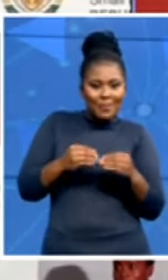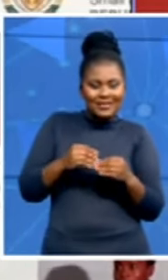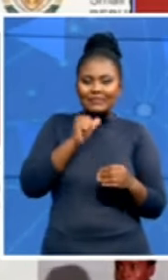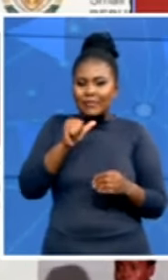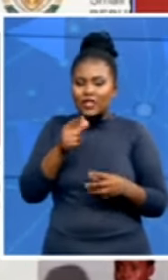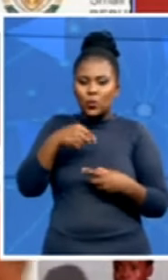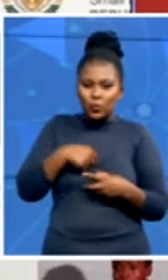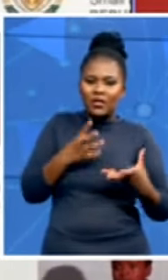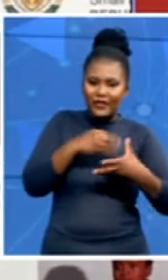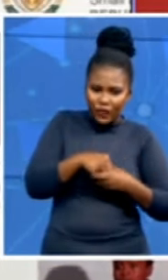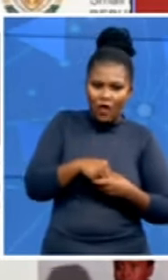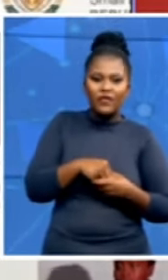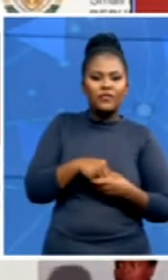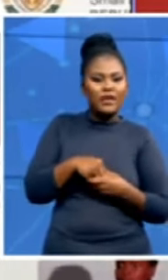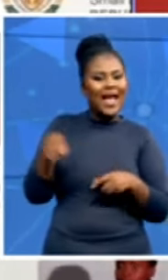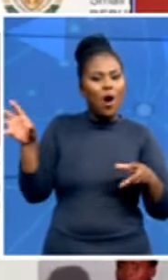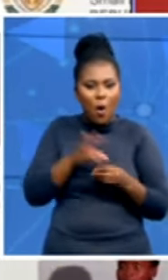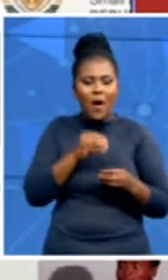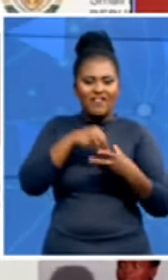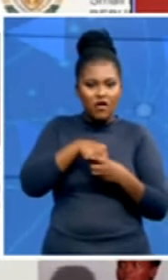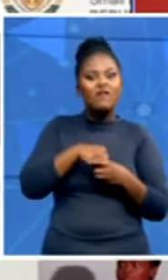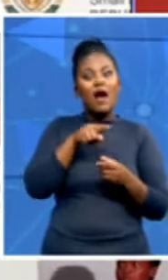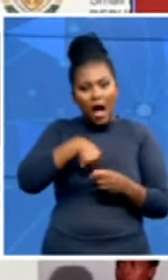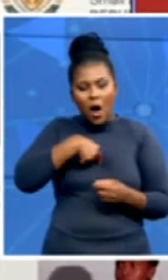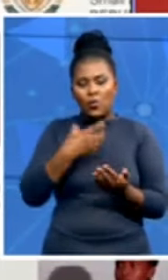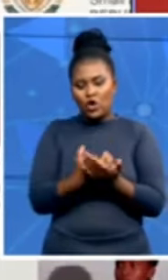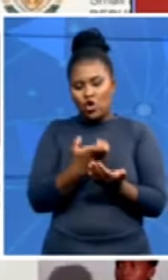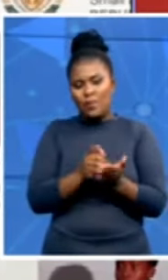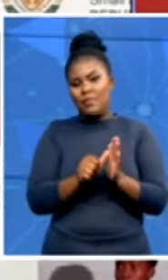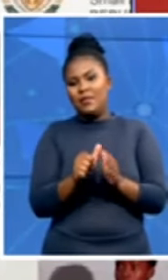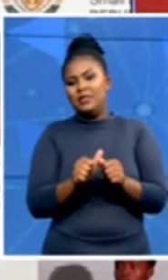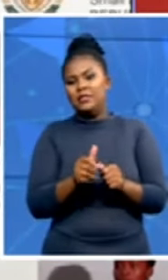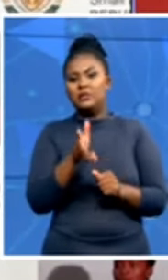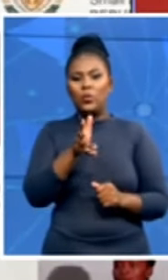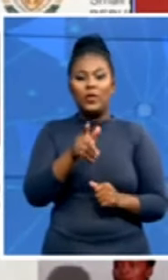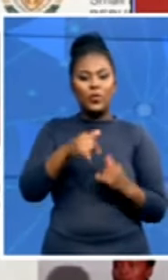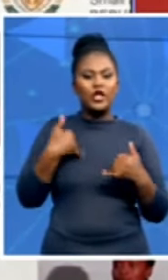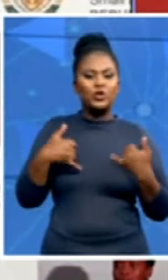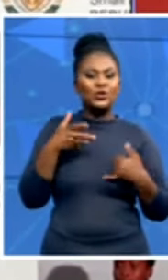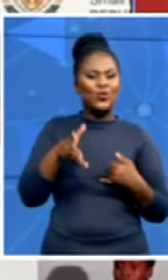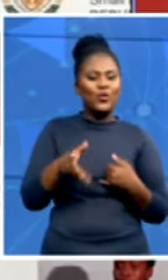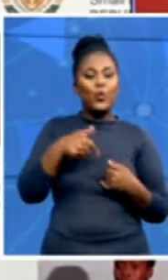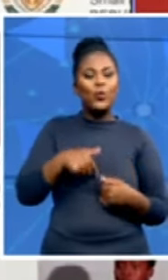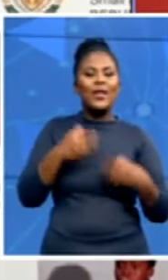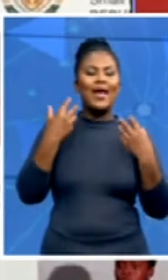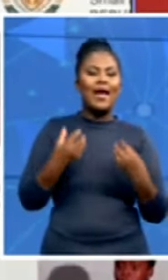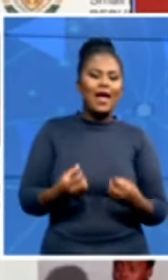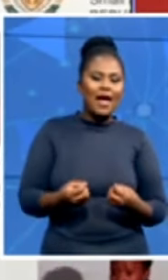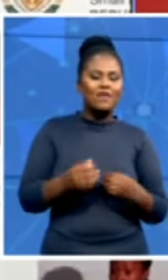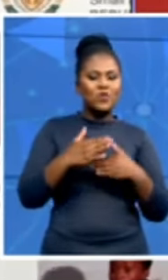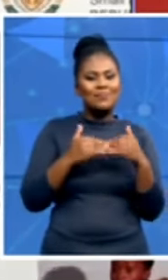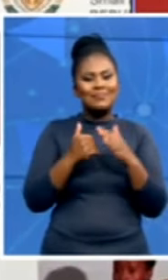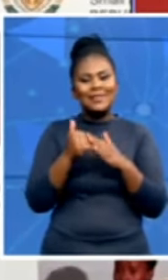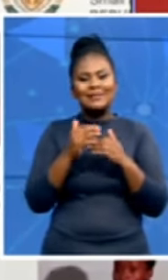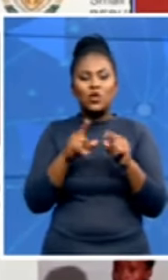they come from, incentives and everything that they get to enjoy. We have to build and focus on the local economic